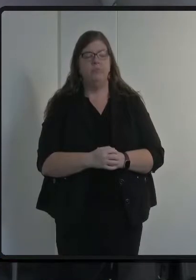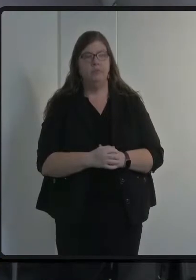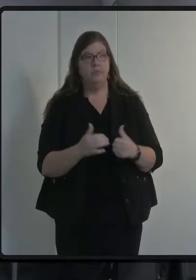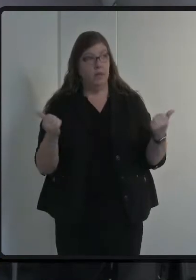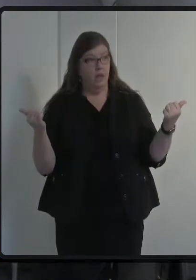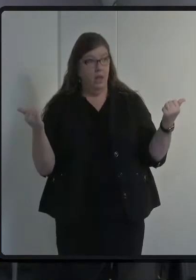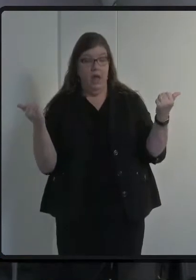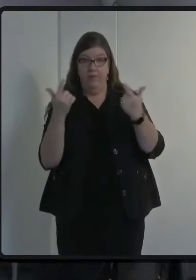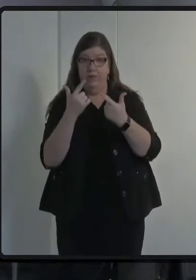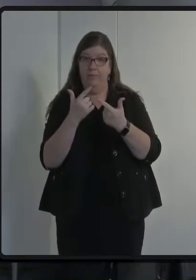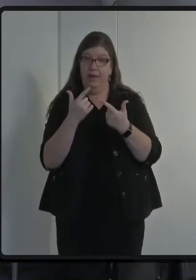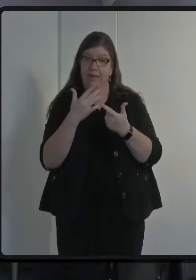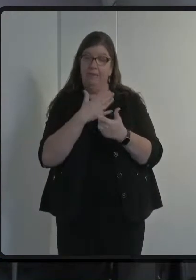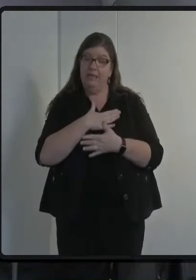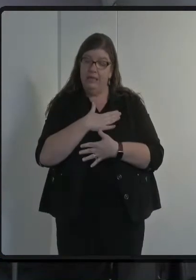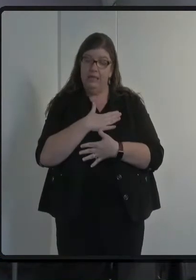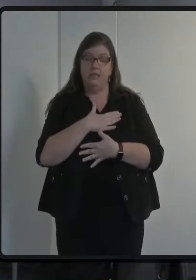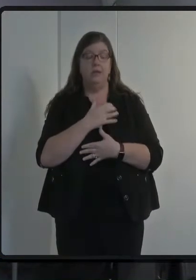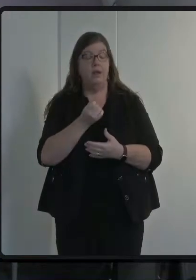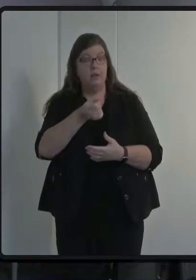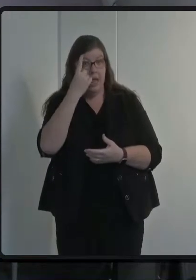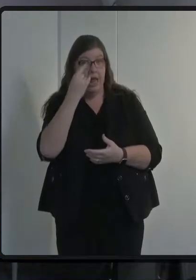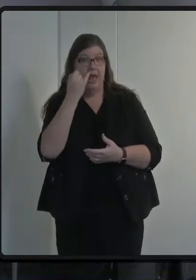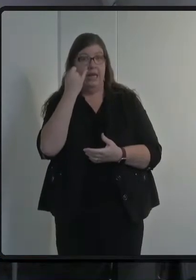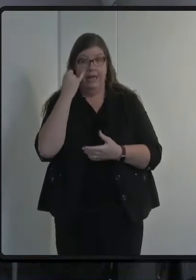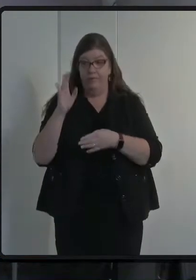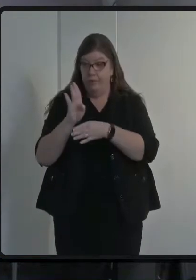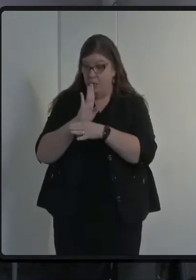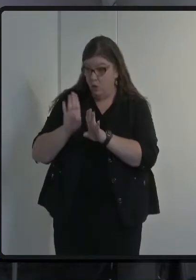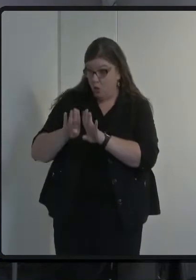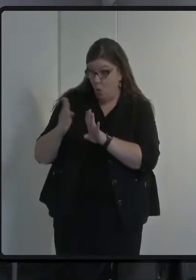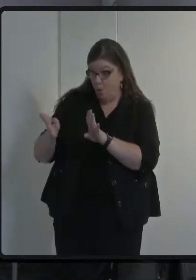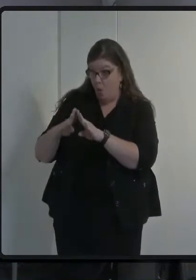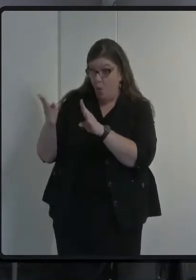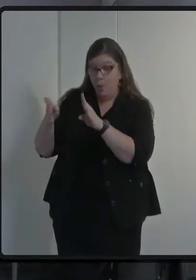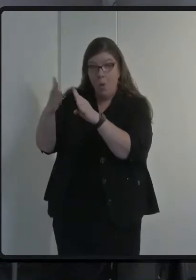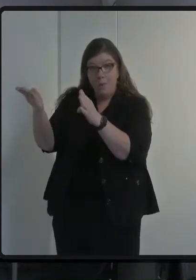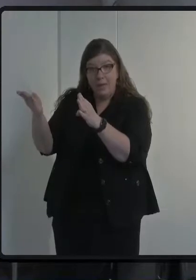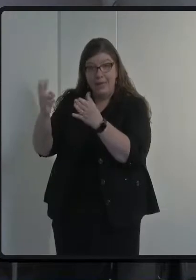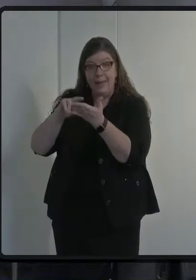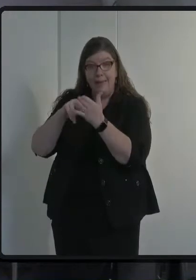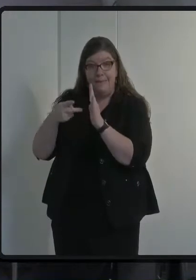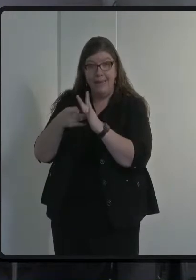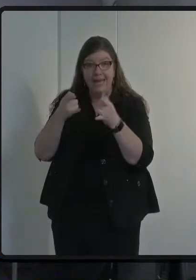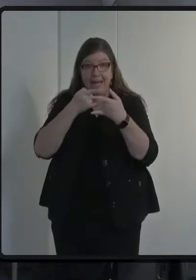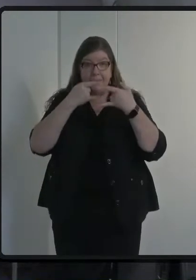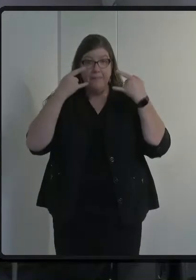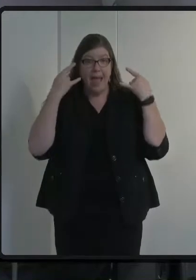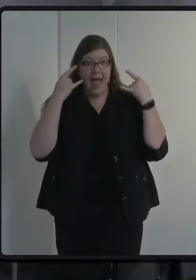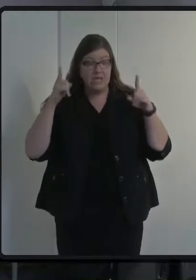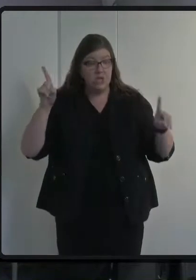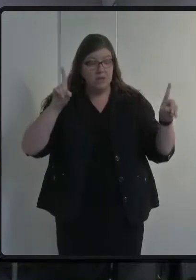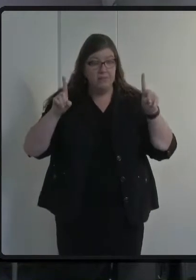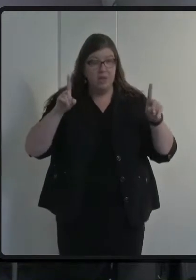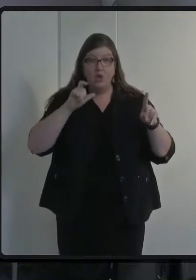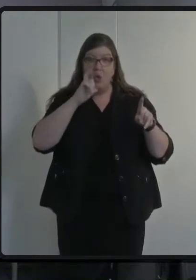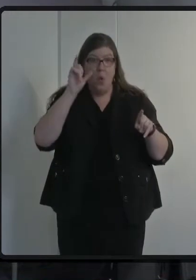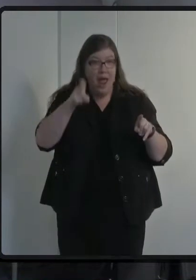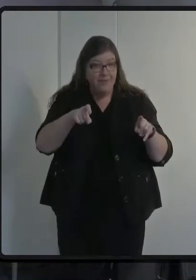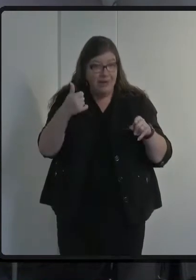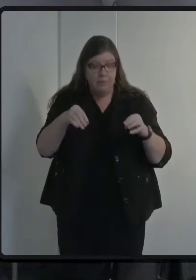Everybody, please understand that opening up businesses does not mean that mask wearing and social distancing has